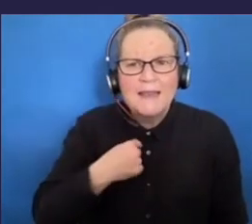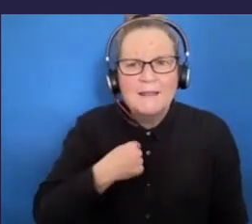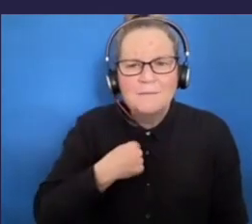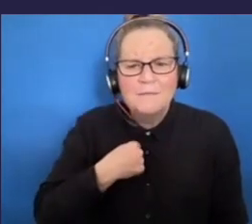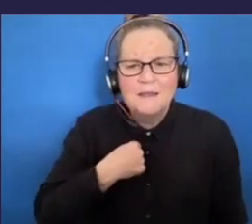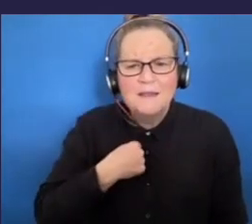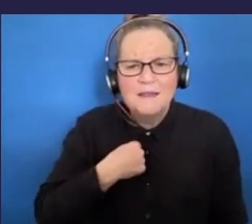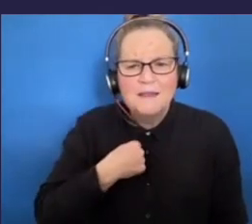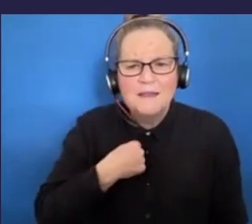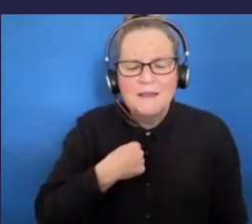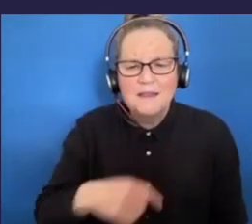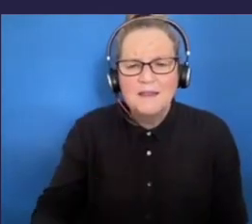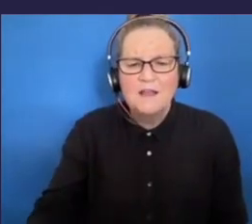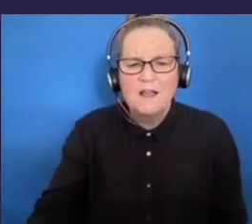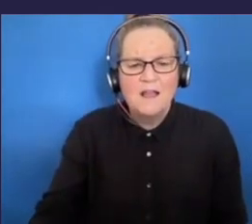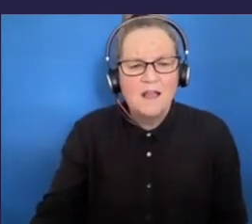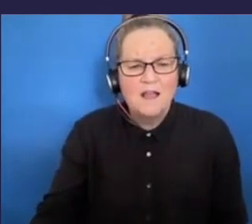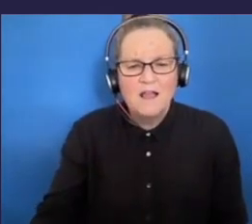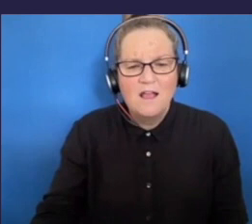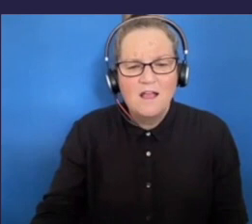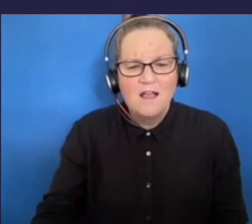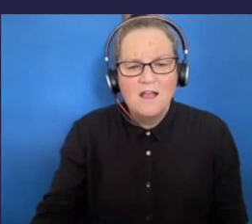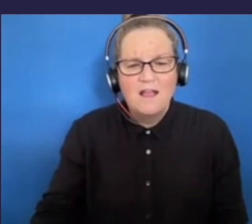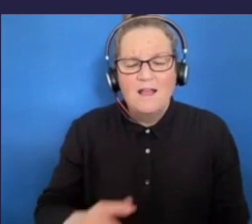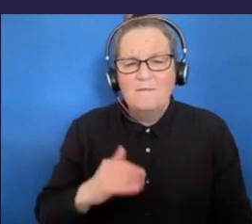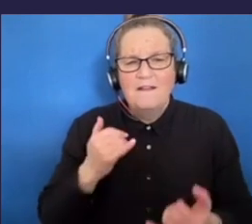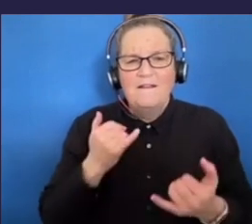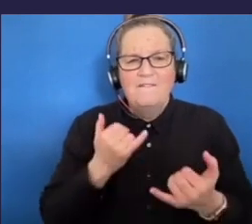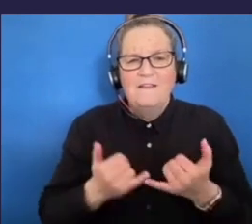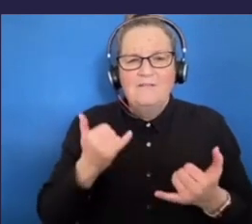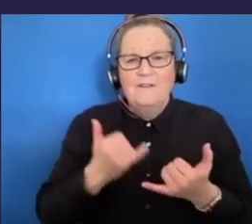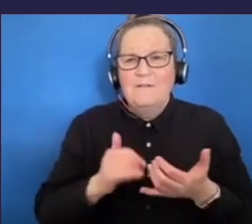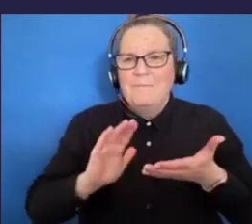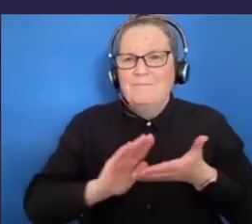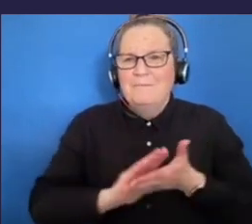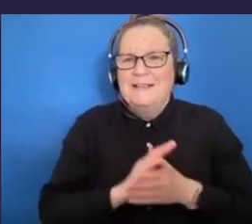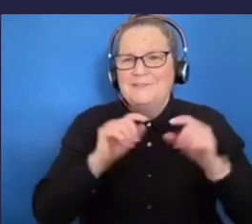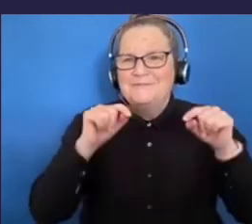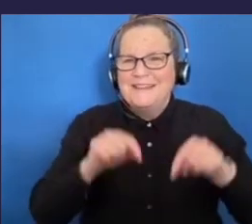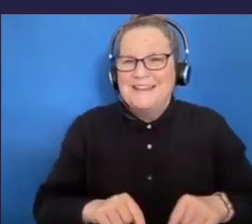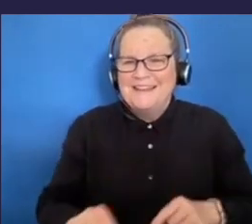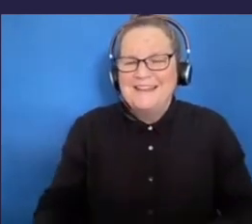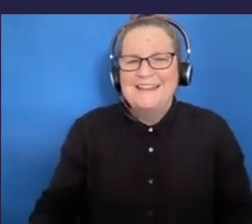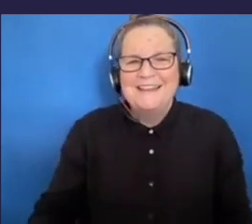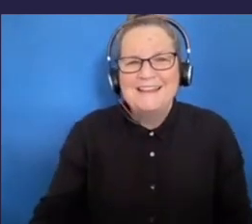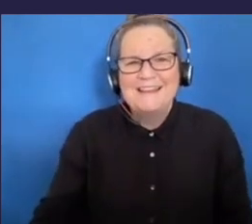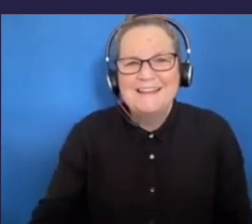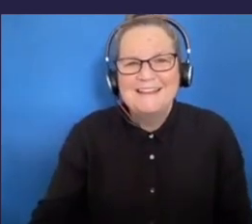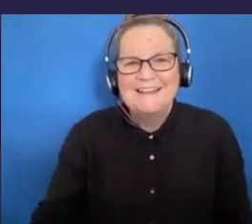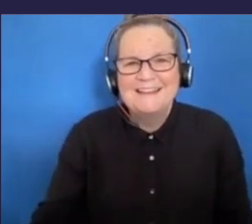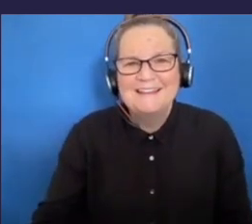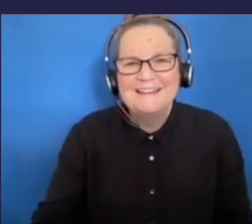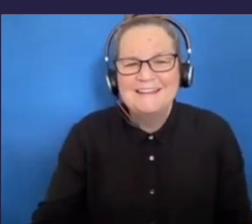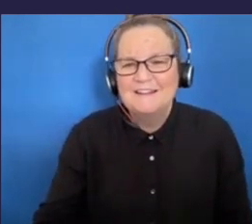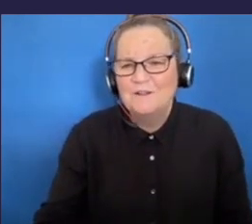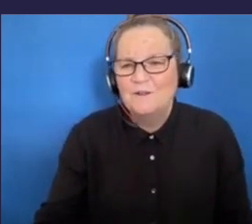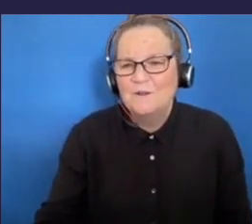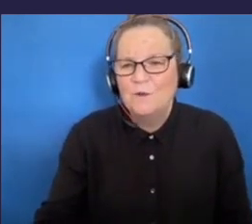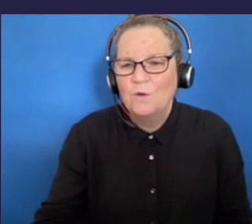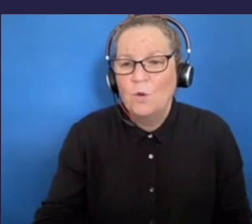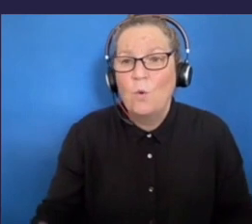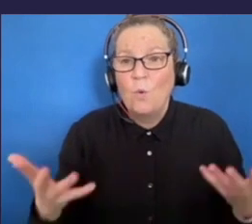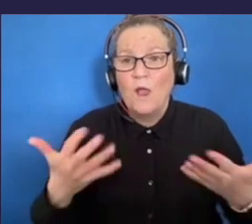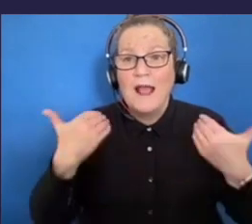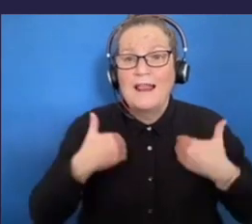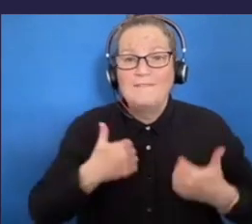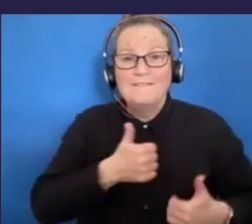I'm very, very pleased to be here. And I want to start by acknowledging the land that I live on here in Manitoba,